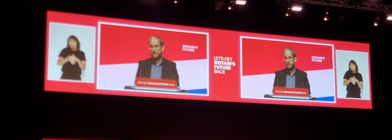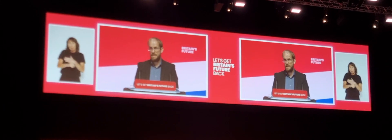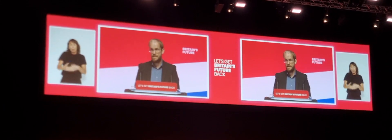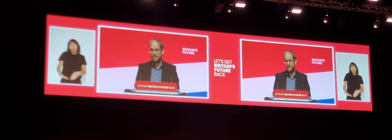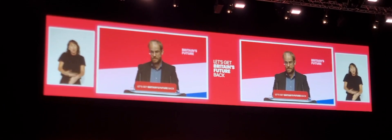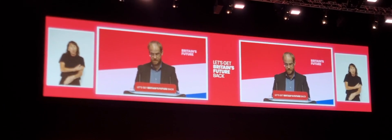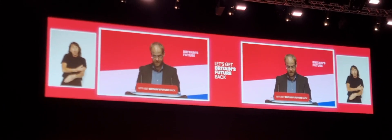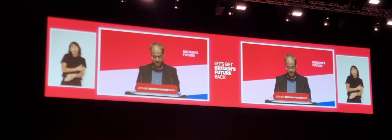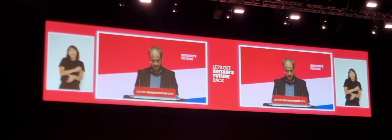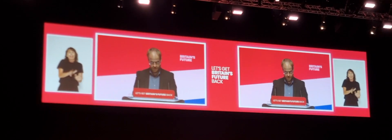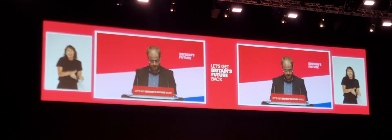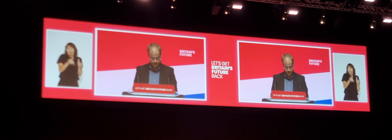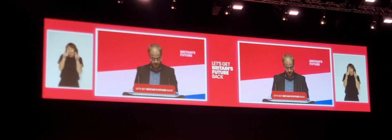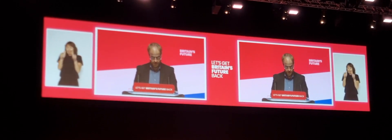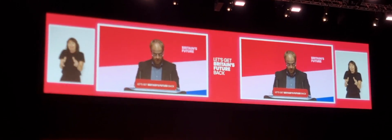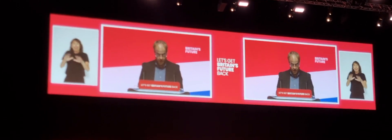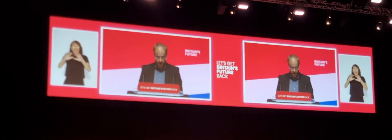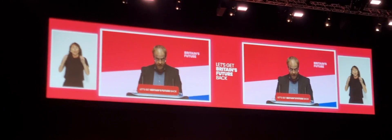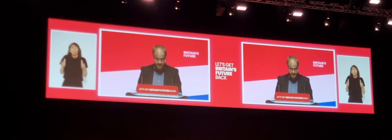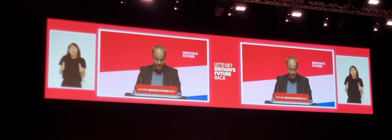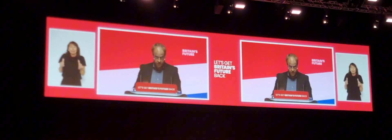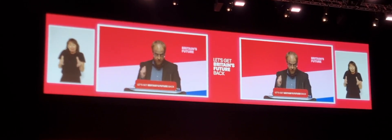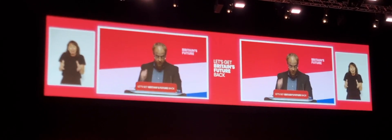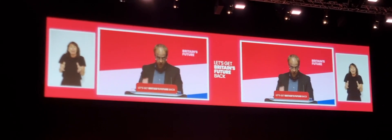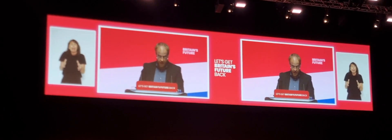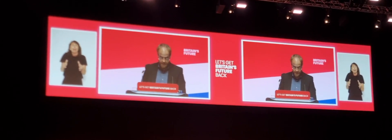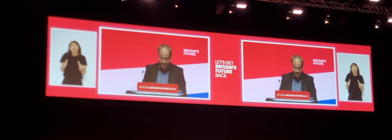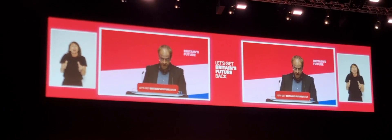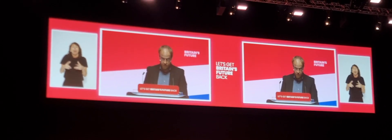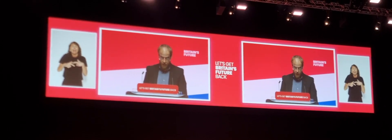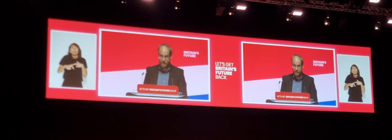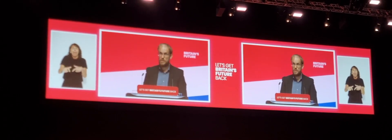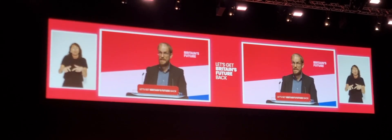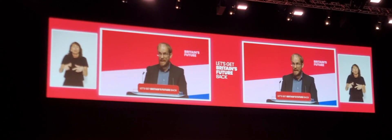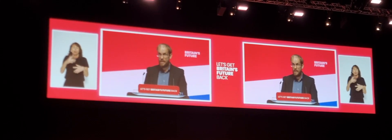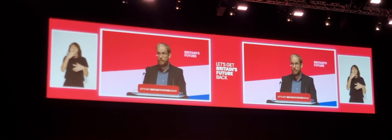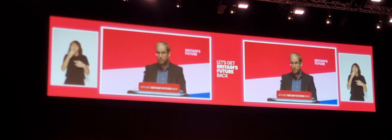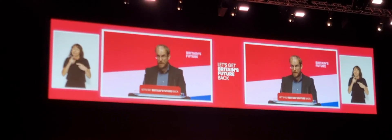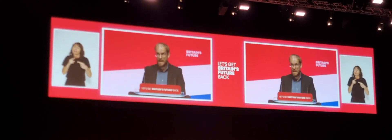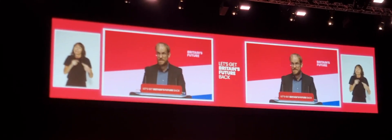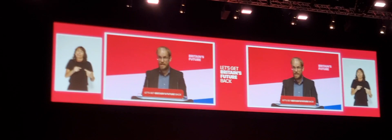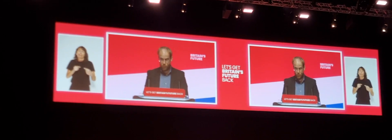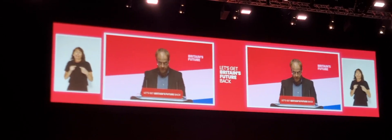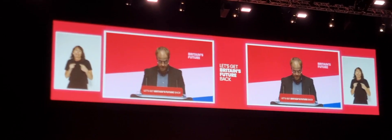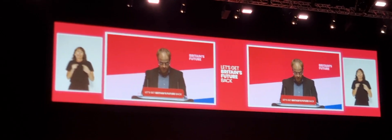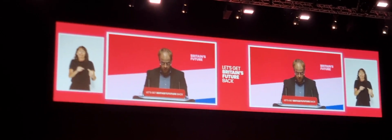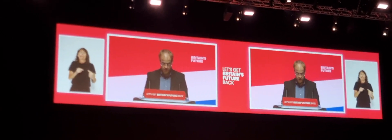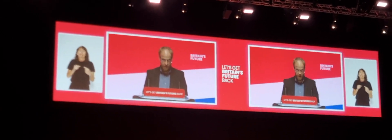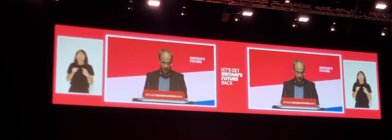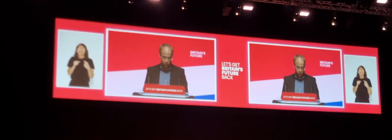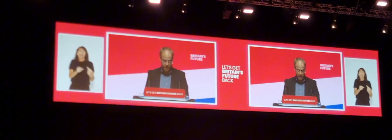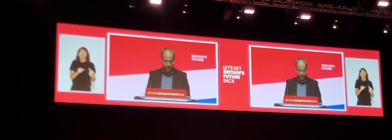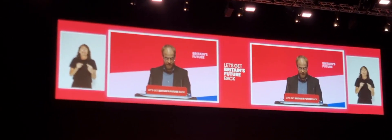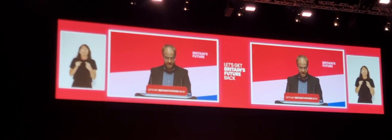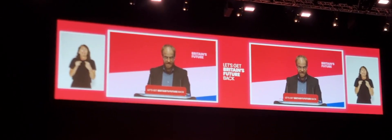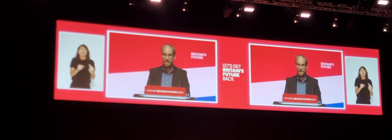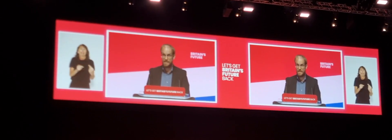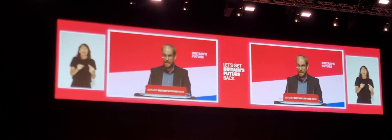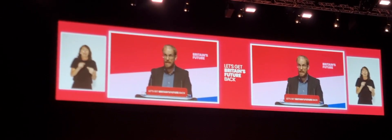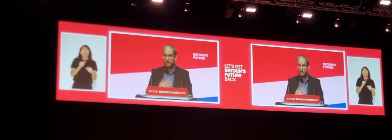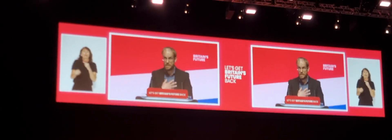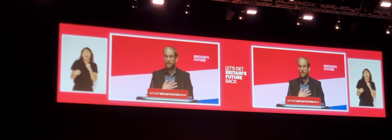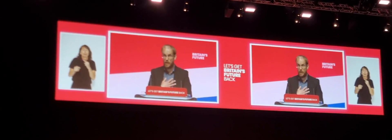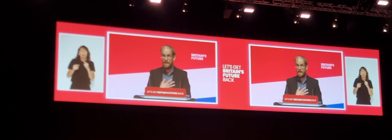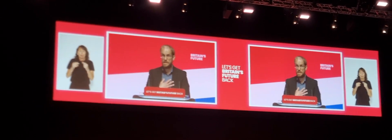an incubator. I continue to fight by using every blessed window of wellness